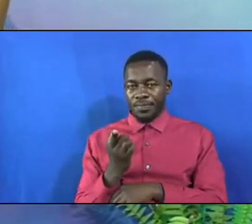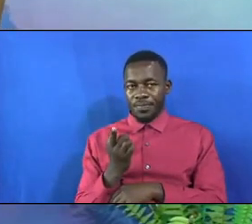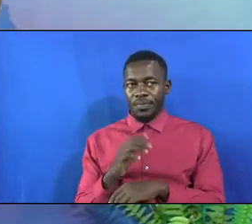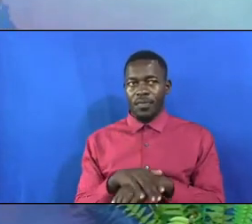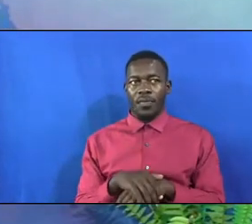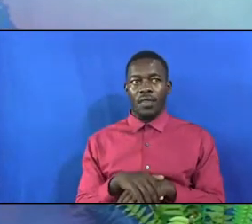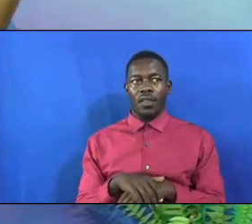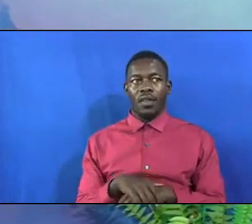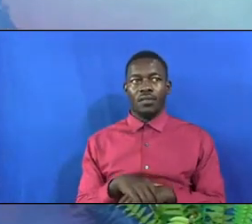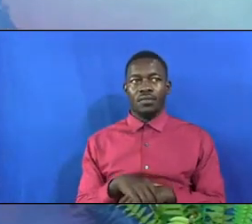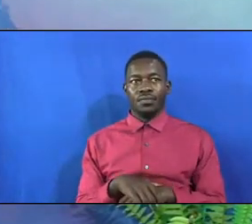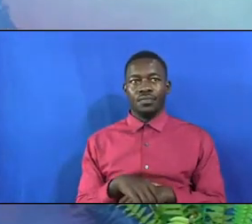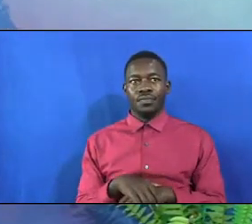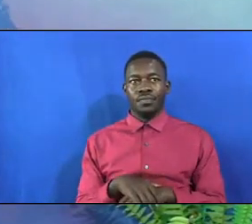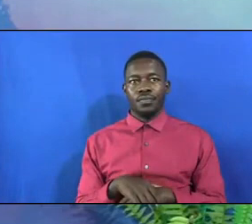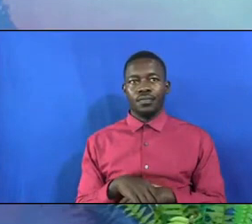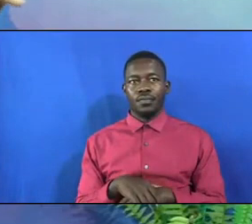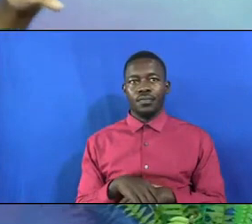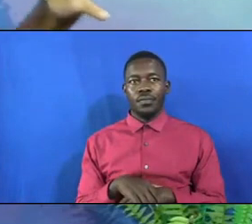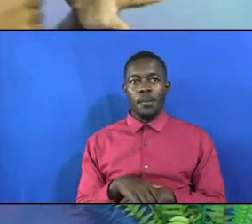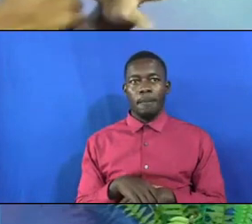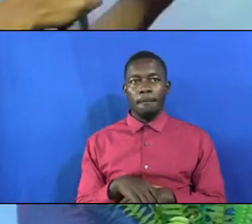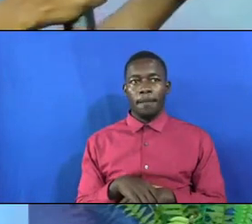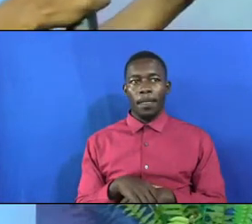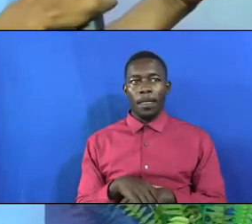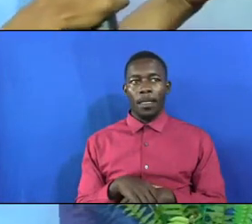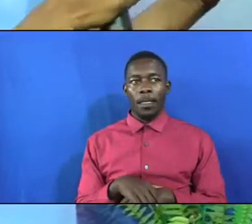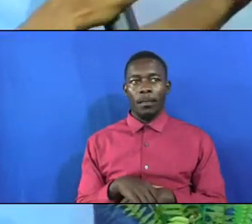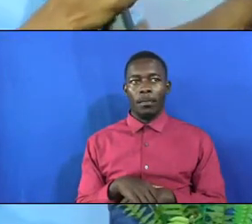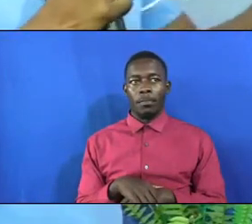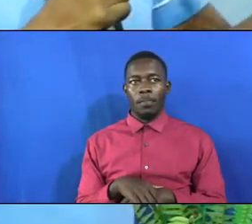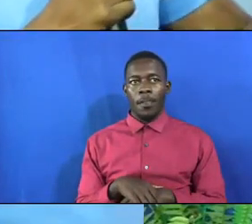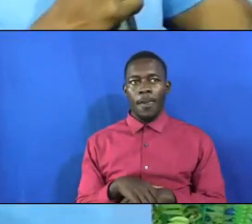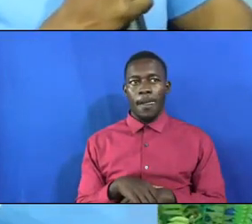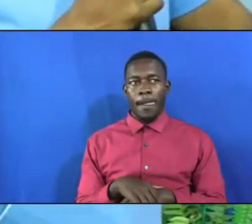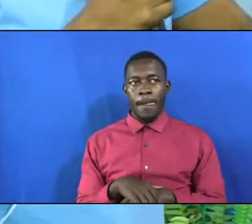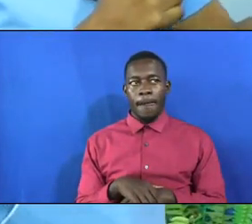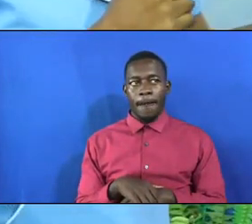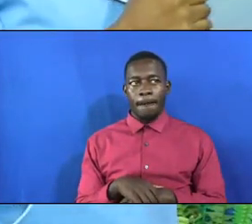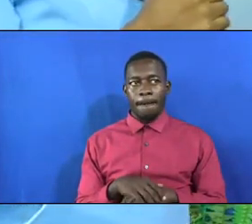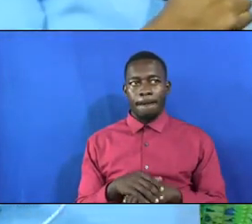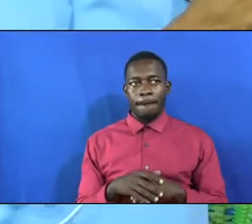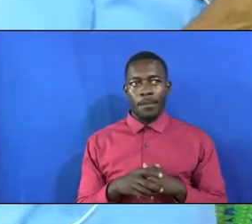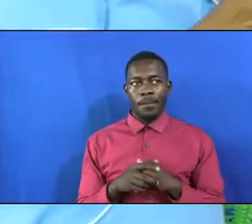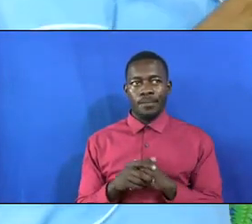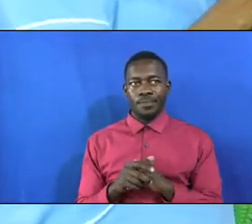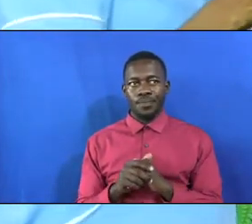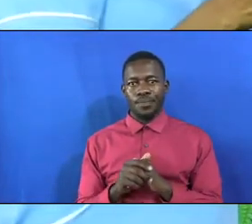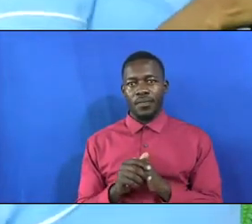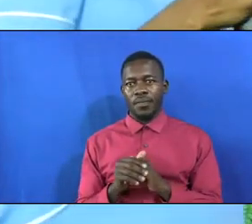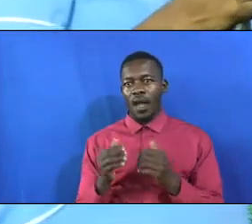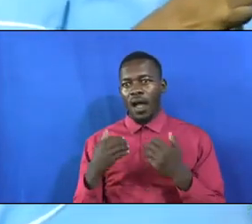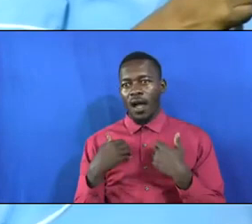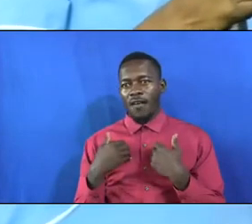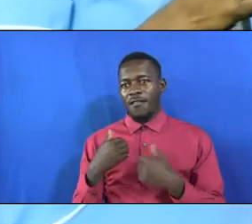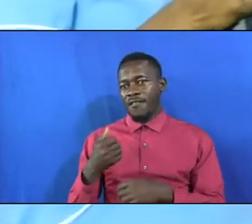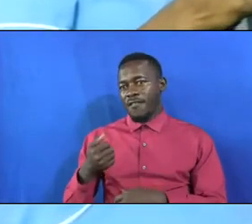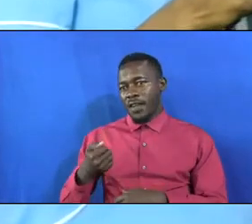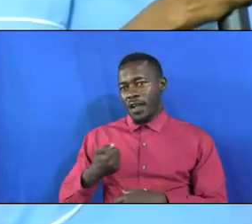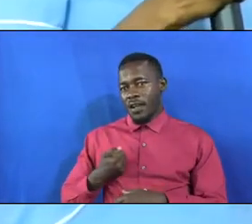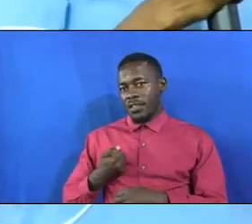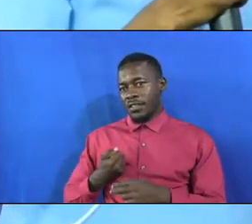captured? Just, are they equal to the verses that have been given, the concentration that have been given to